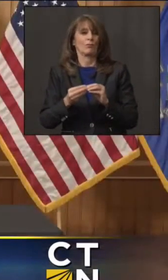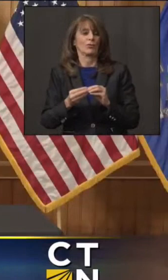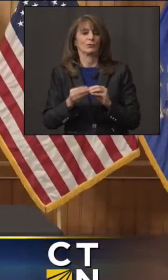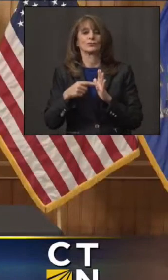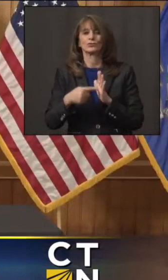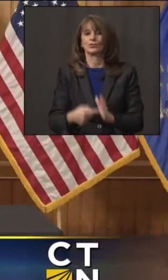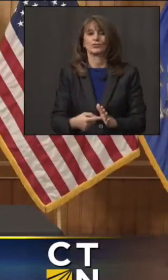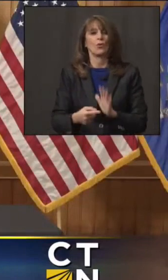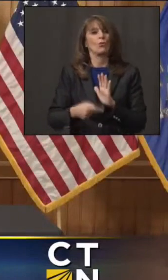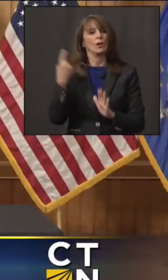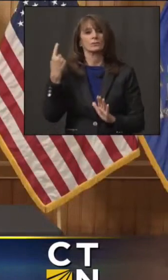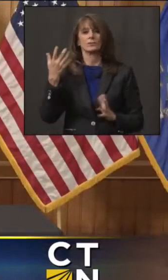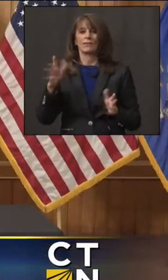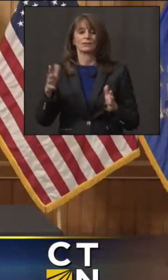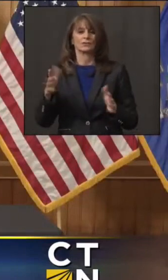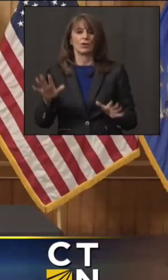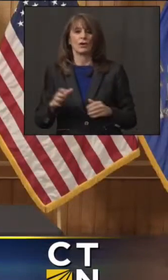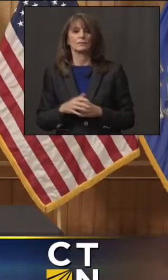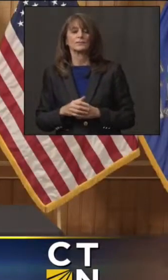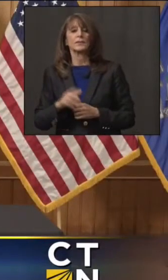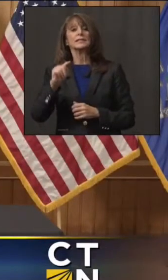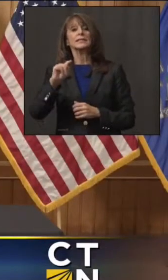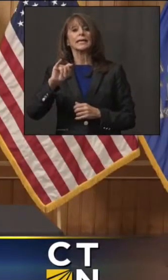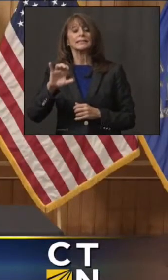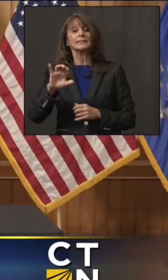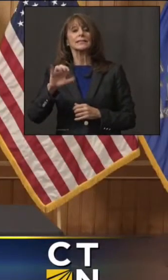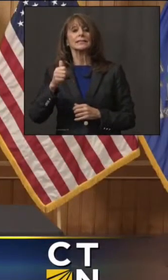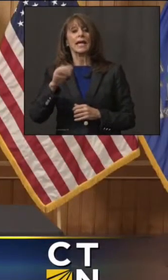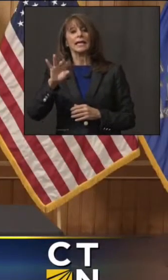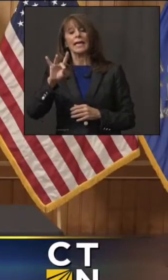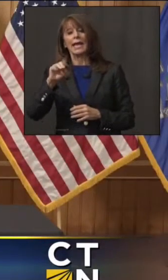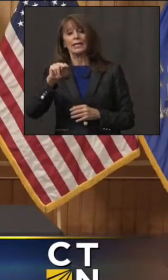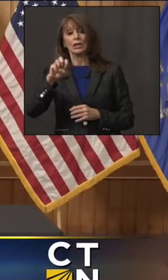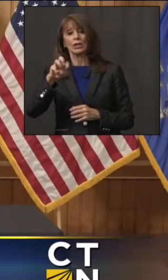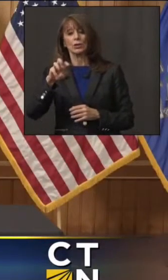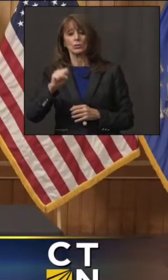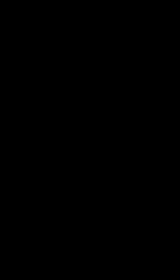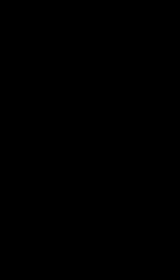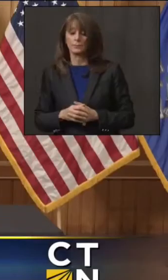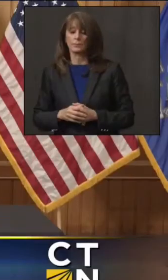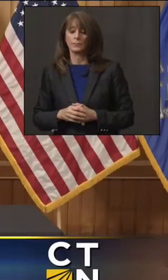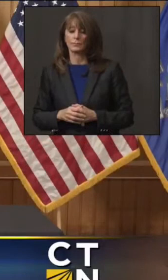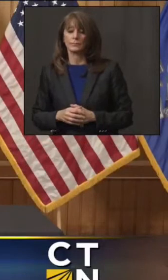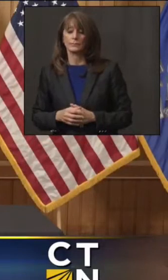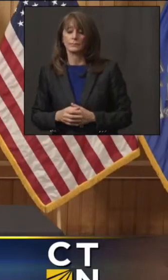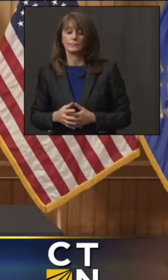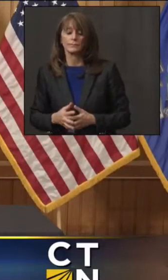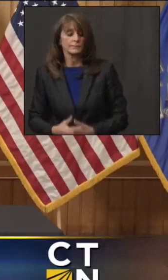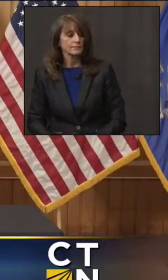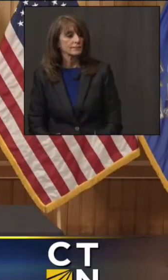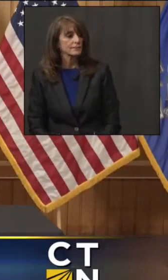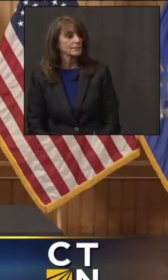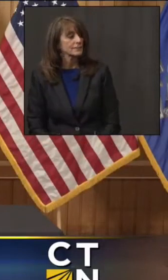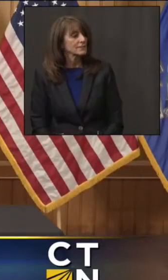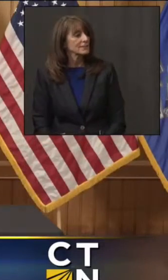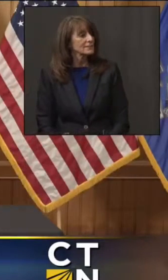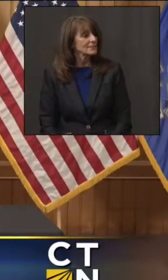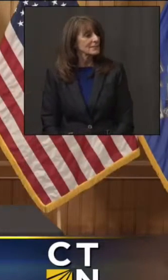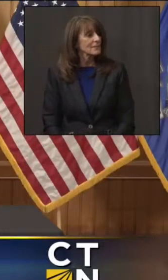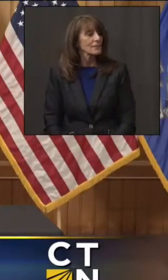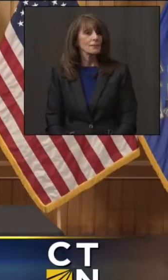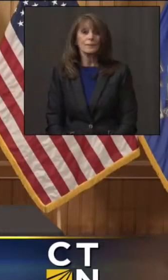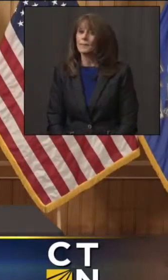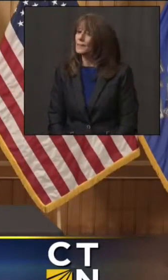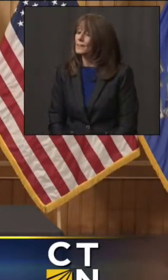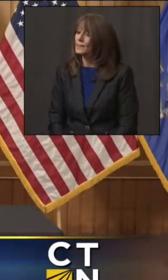WTIC 1080 News. Governor, is it your impression that people are doing the right thing? Was that your